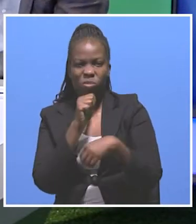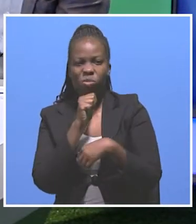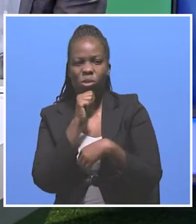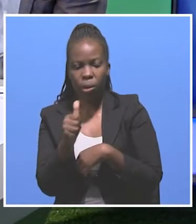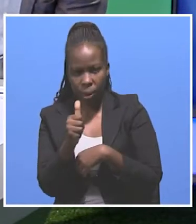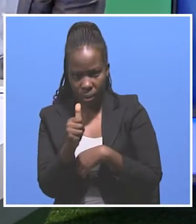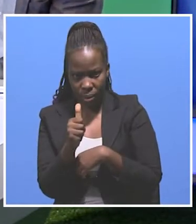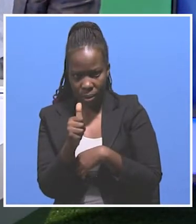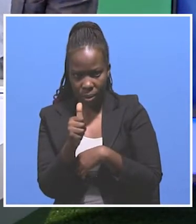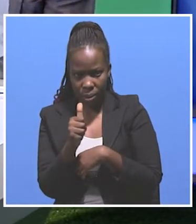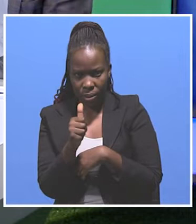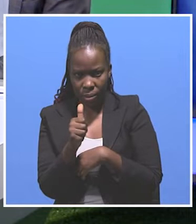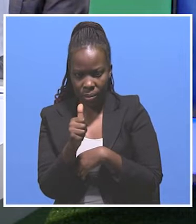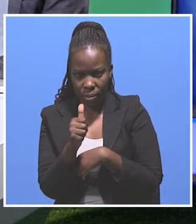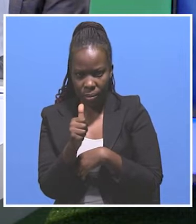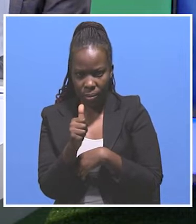is who is,